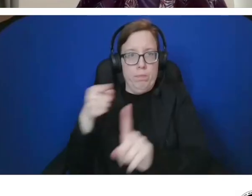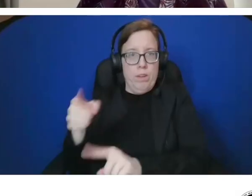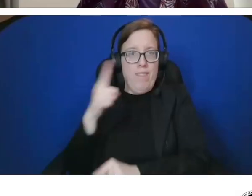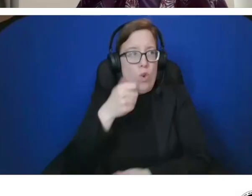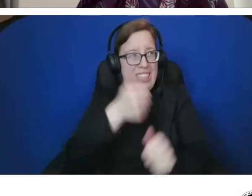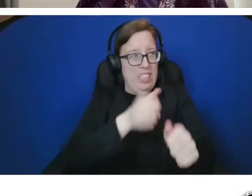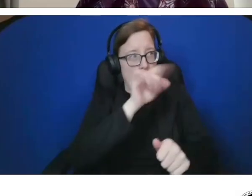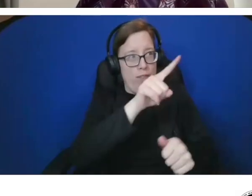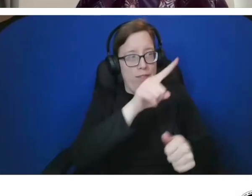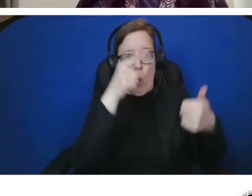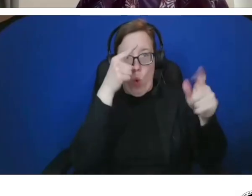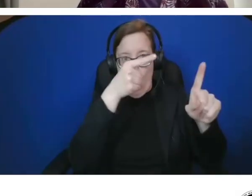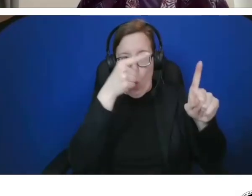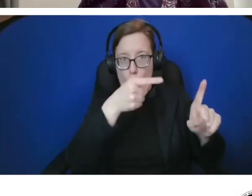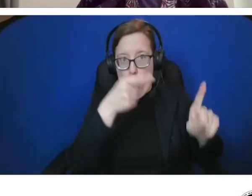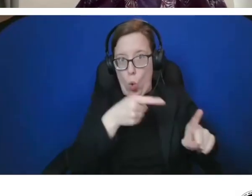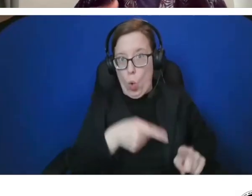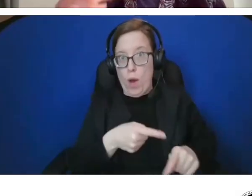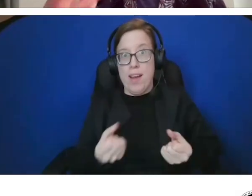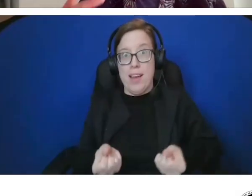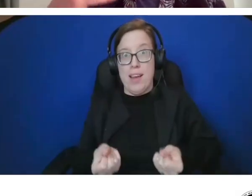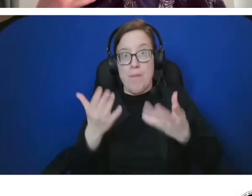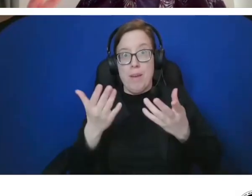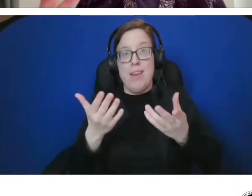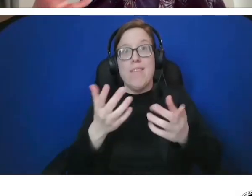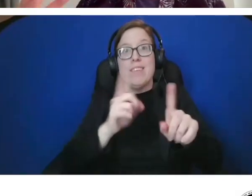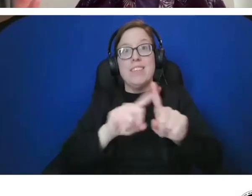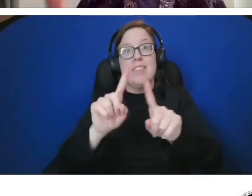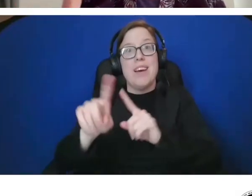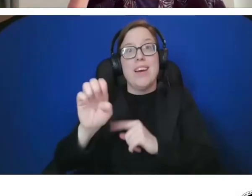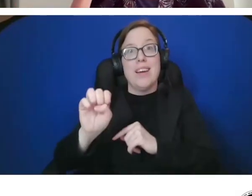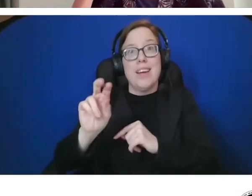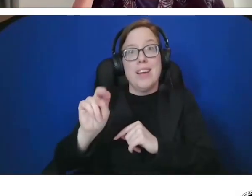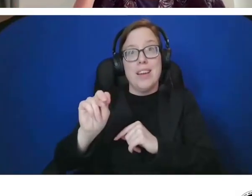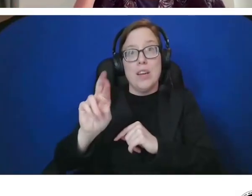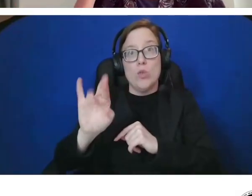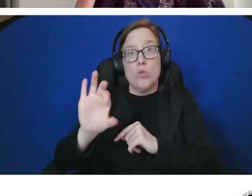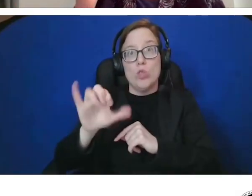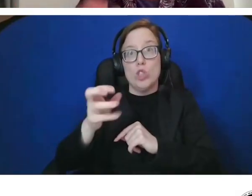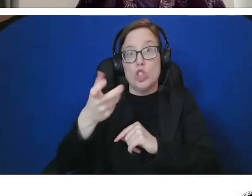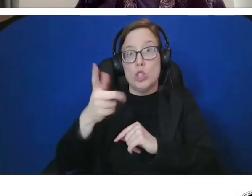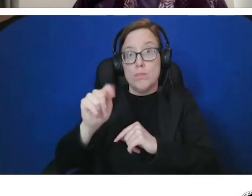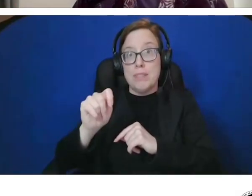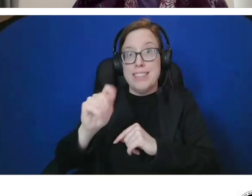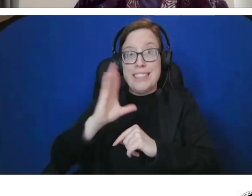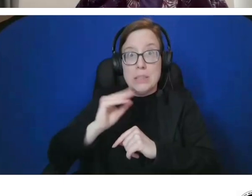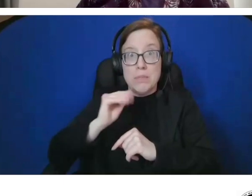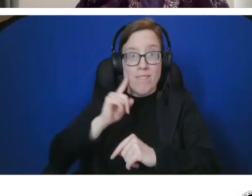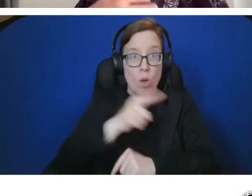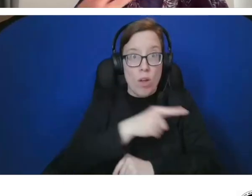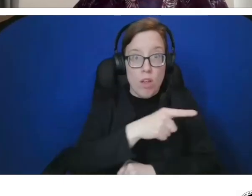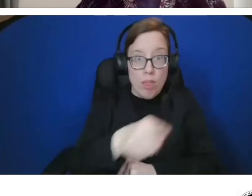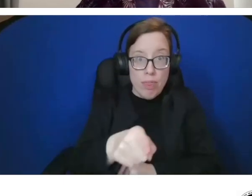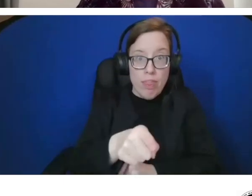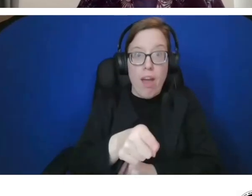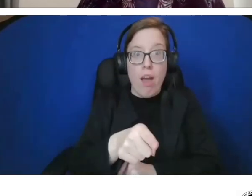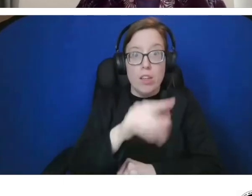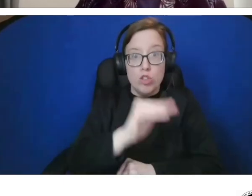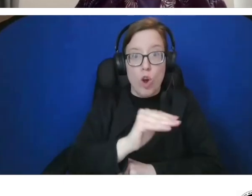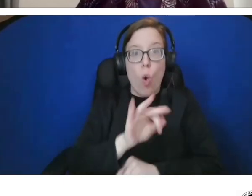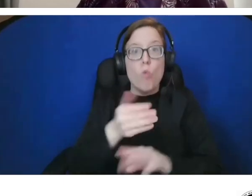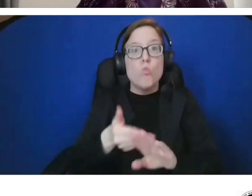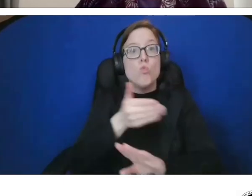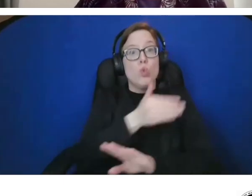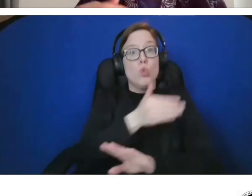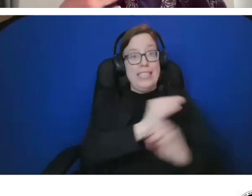of these goals. And many of the enrichment experiences that you provide to the child or the pre-teaching that you